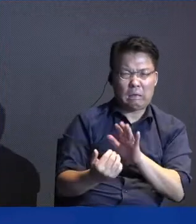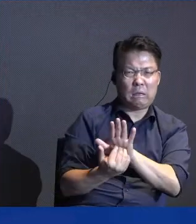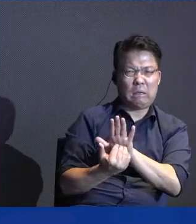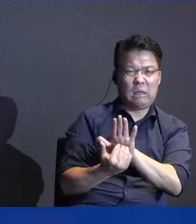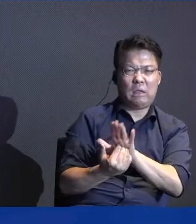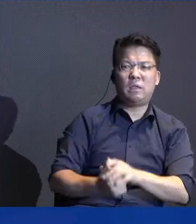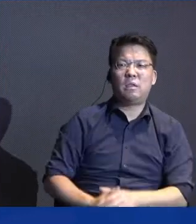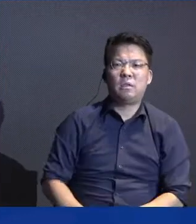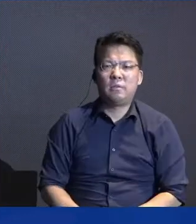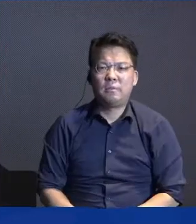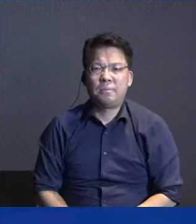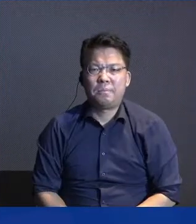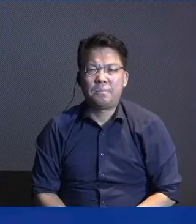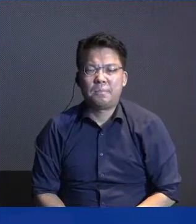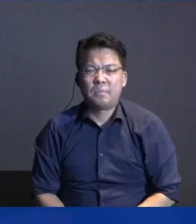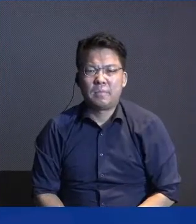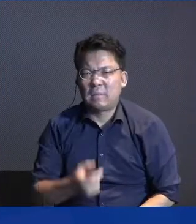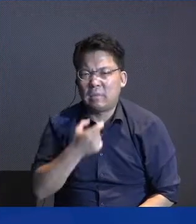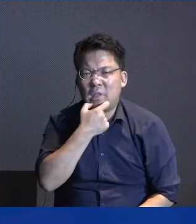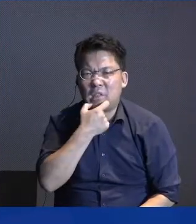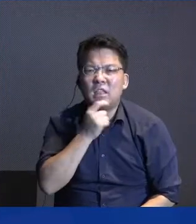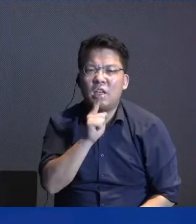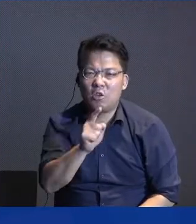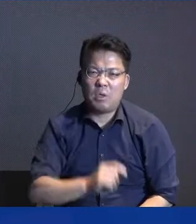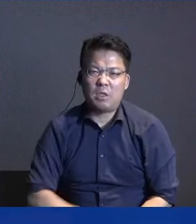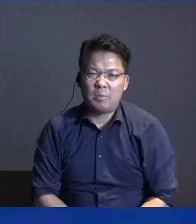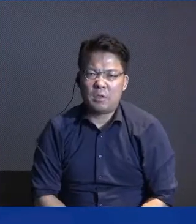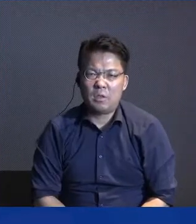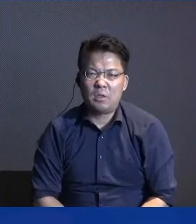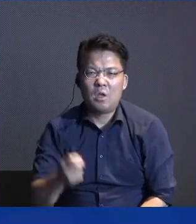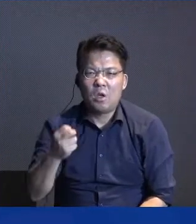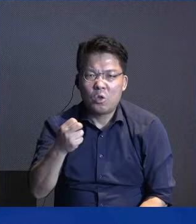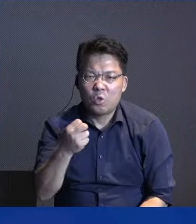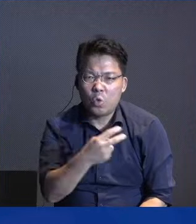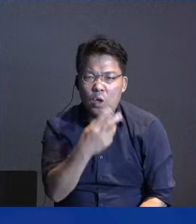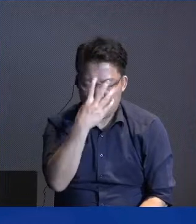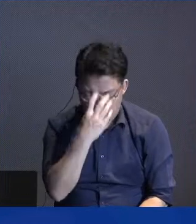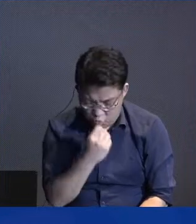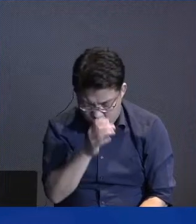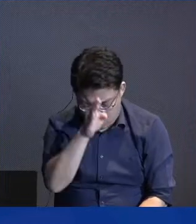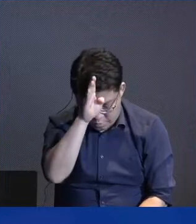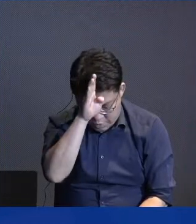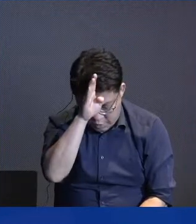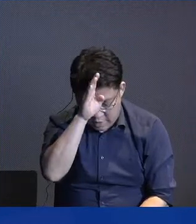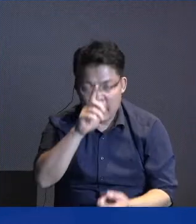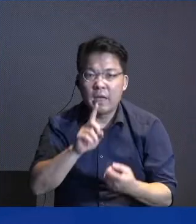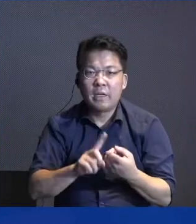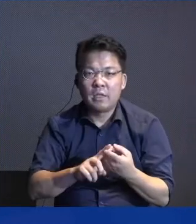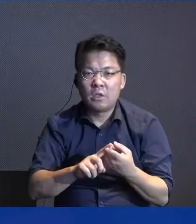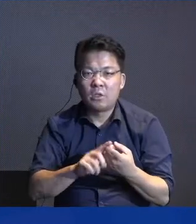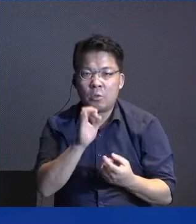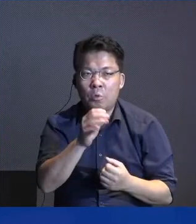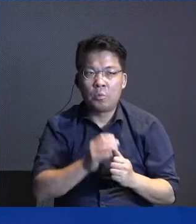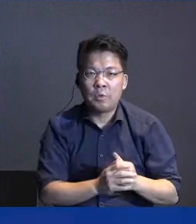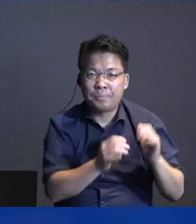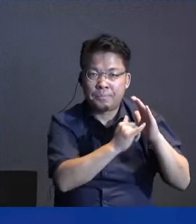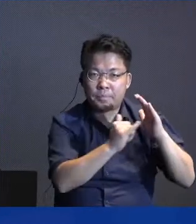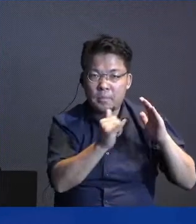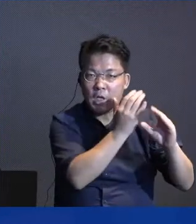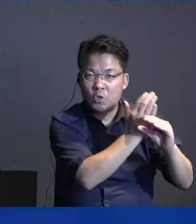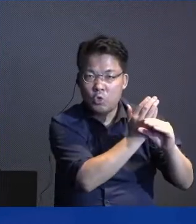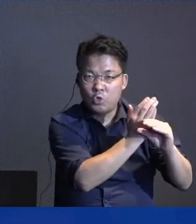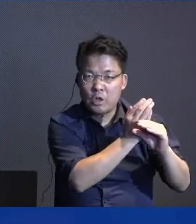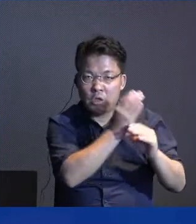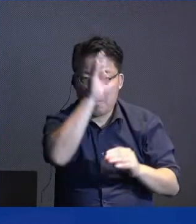Also, mental health problems such as depression frequently get unnoticed by family members because older adults express